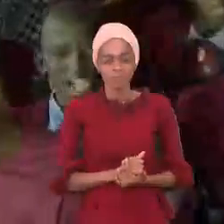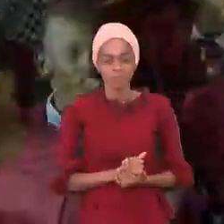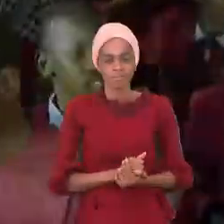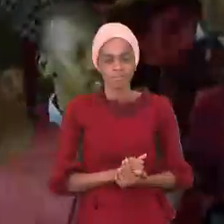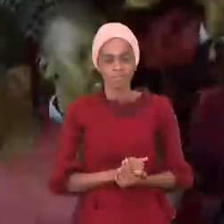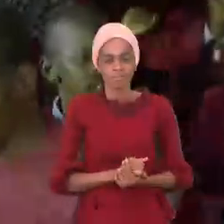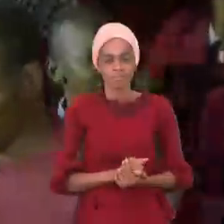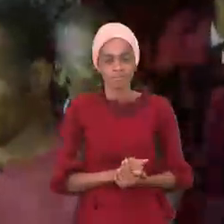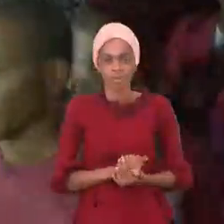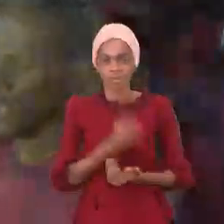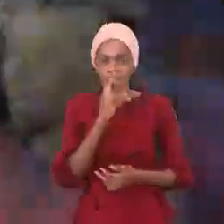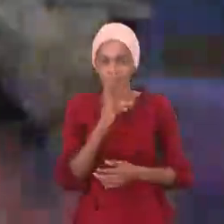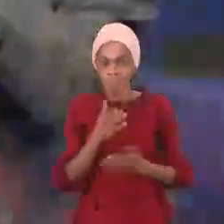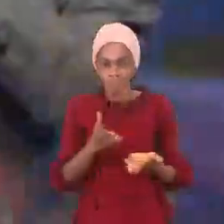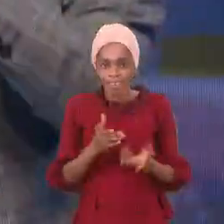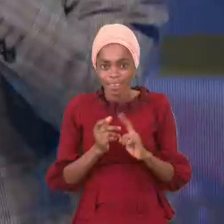Are you